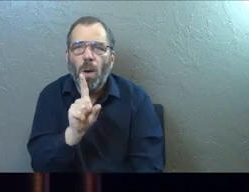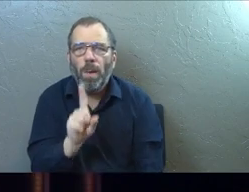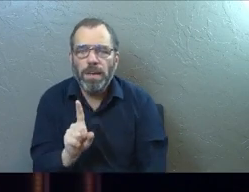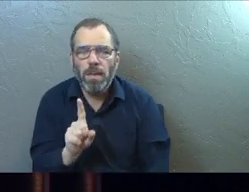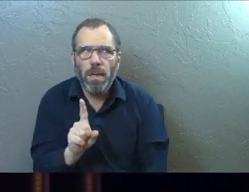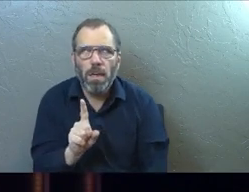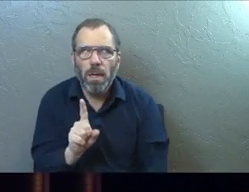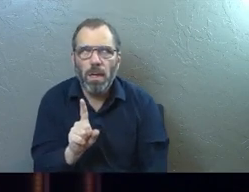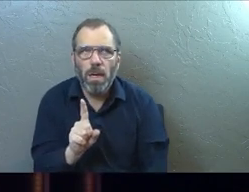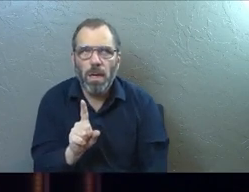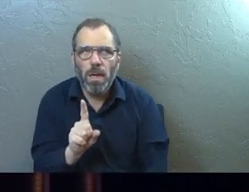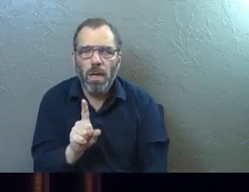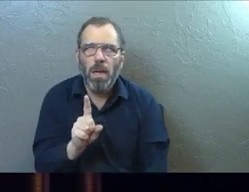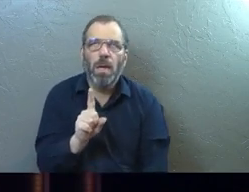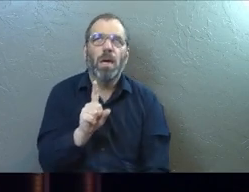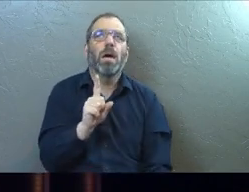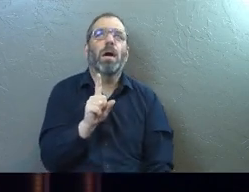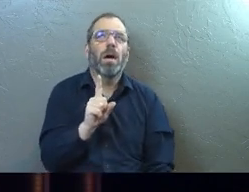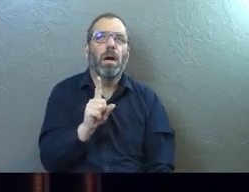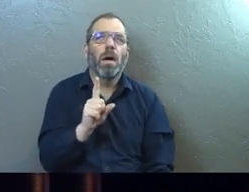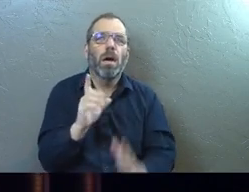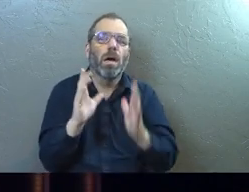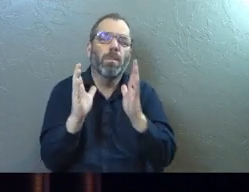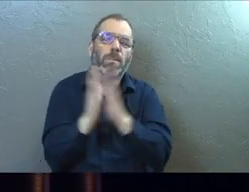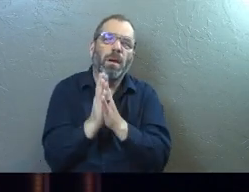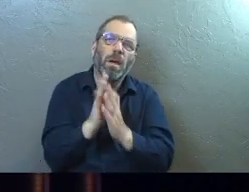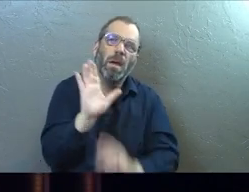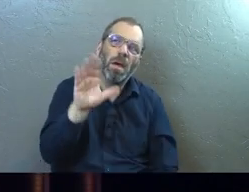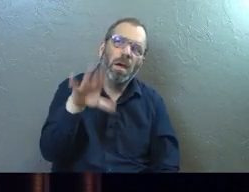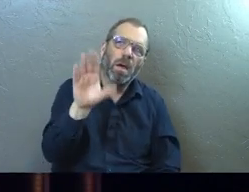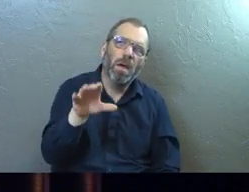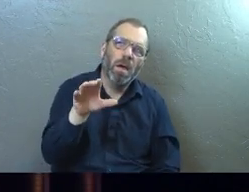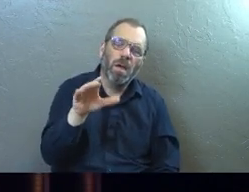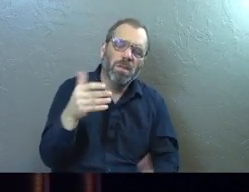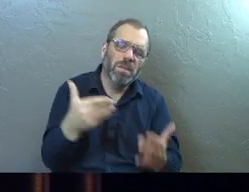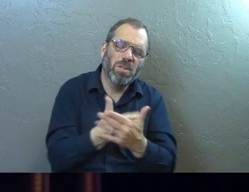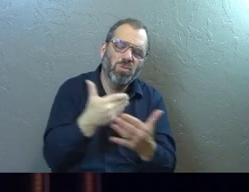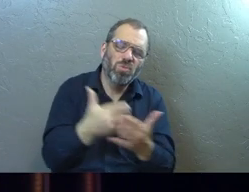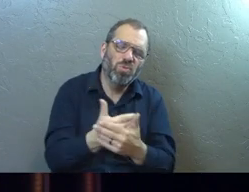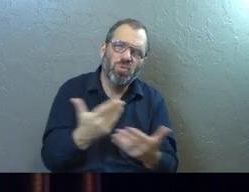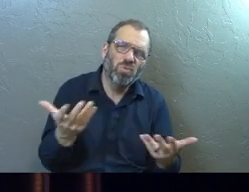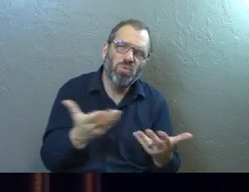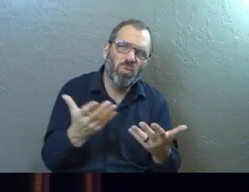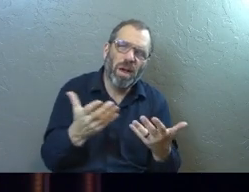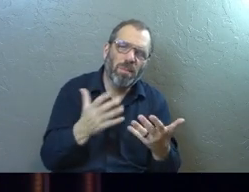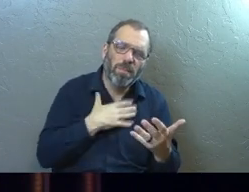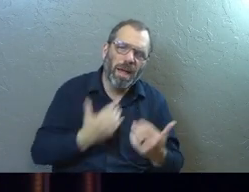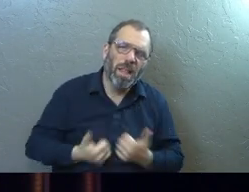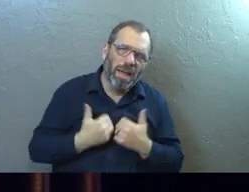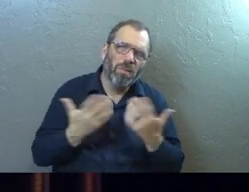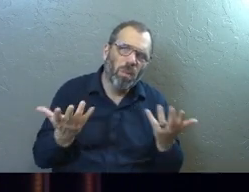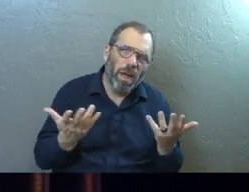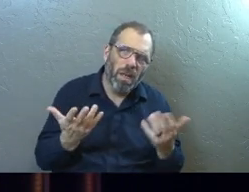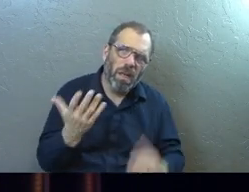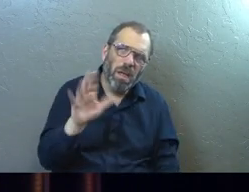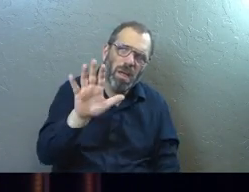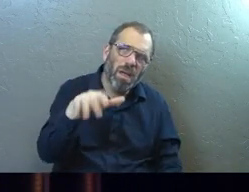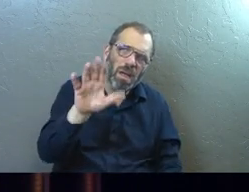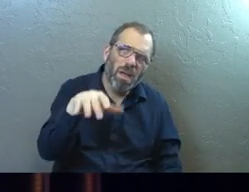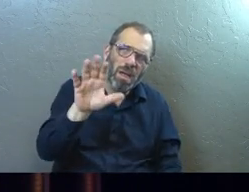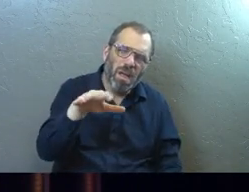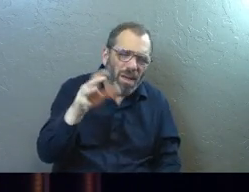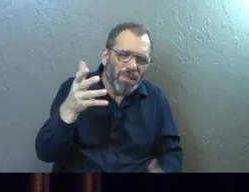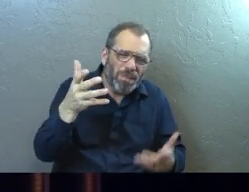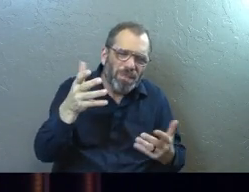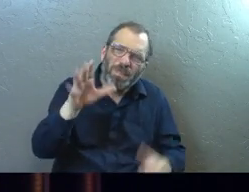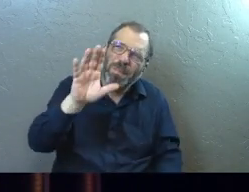paused and I asked the question and I prayed and I went to God and I said, what's this new thing that maybe you're doing in my life? What